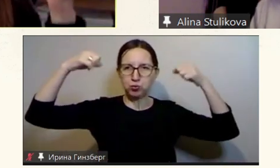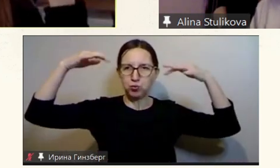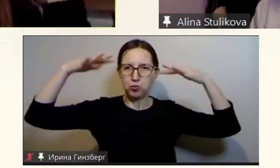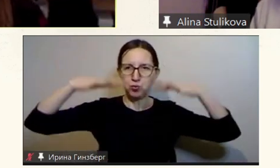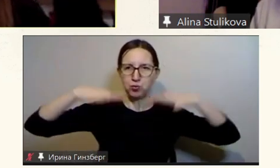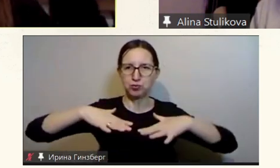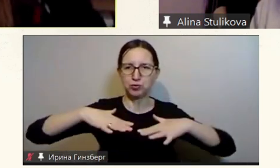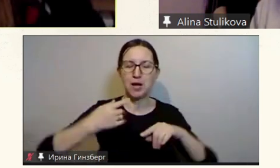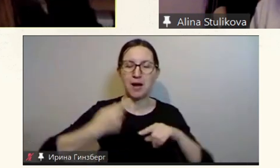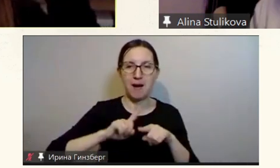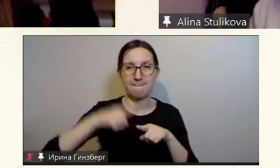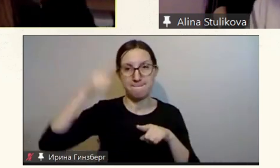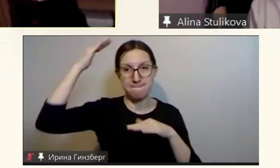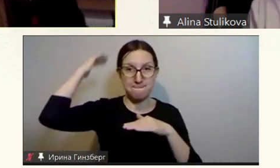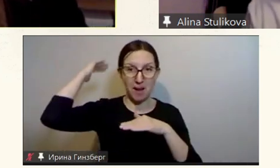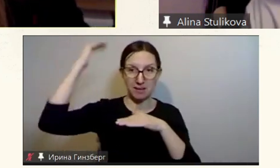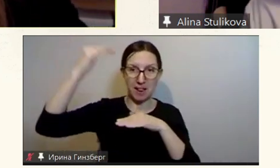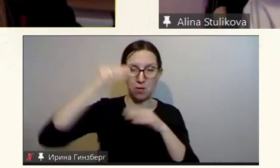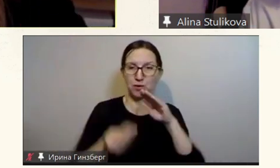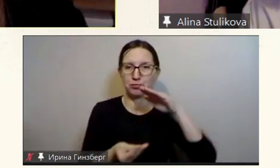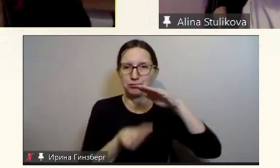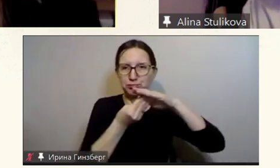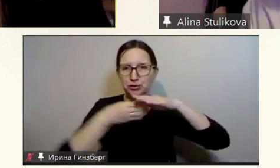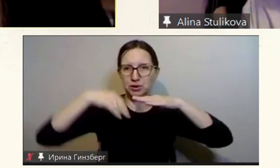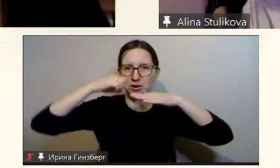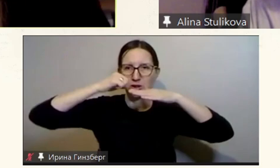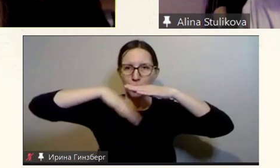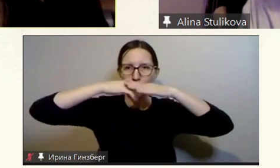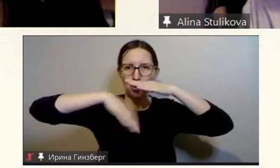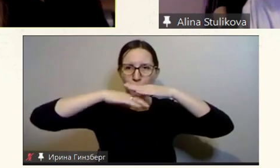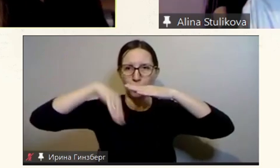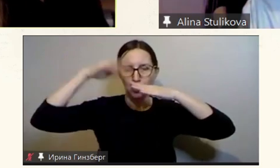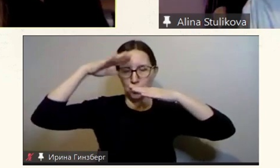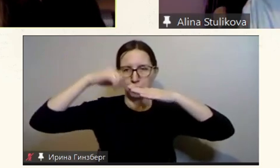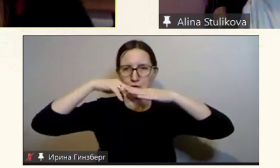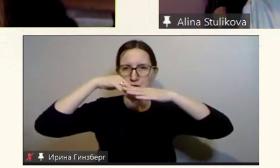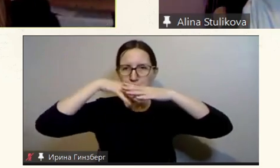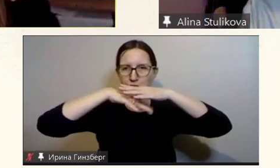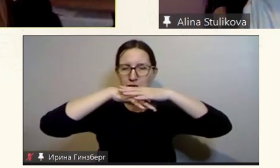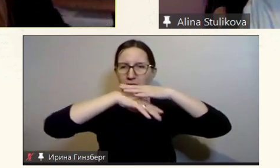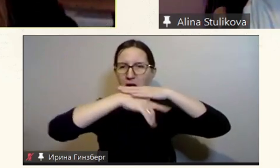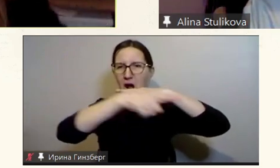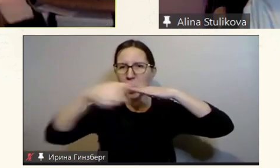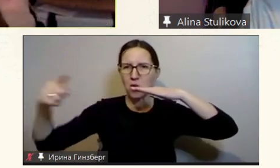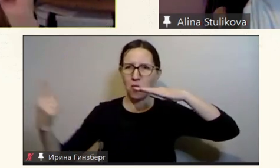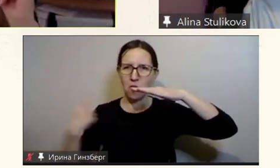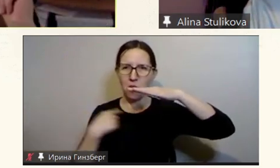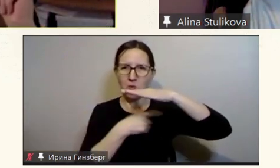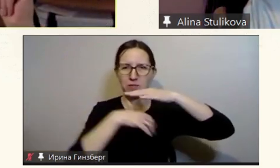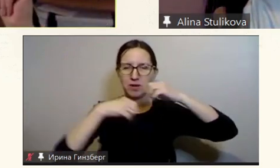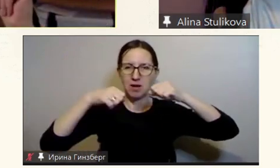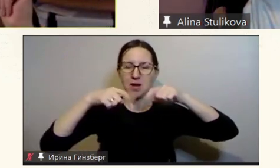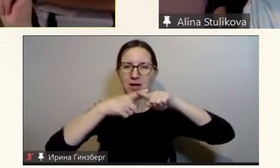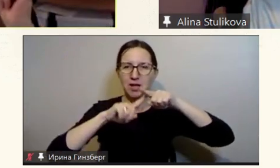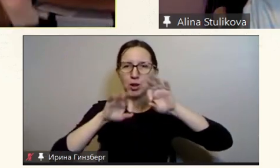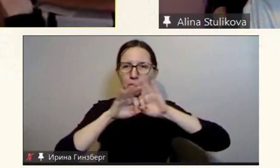And with lots and lots of water pipes coming up to this source of water. So John starts